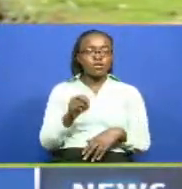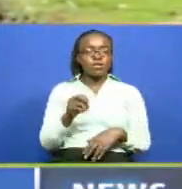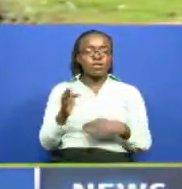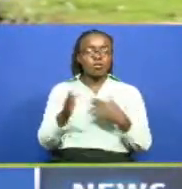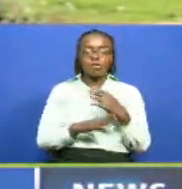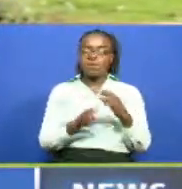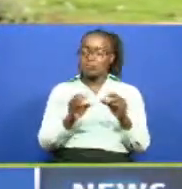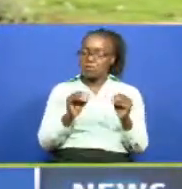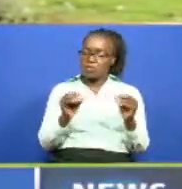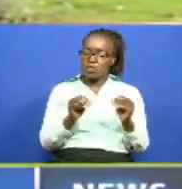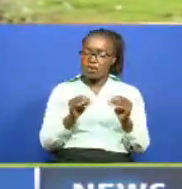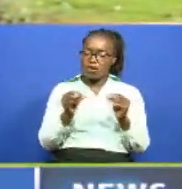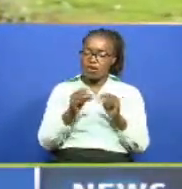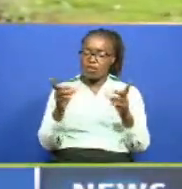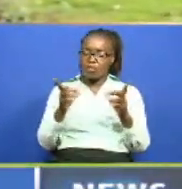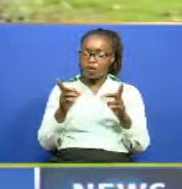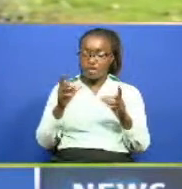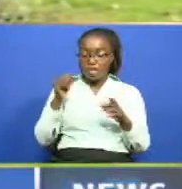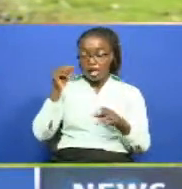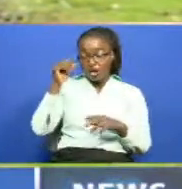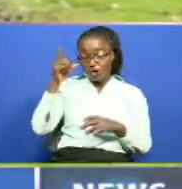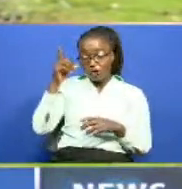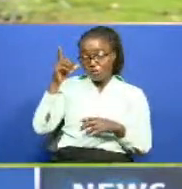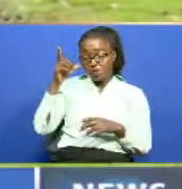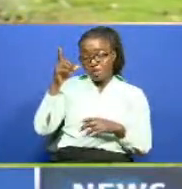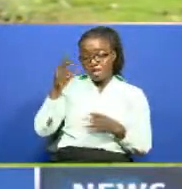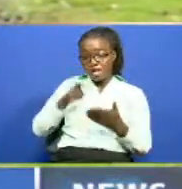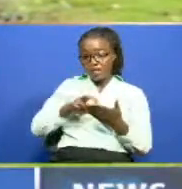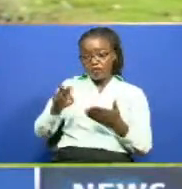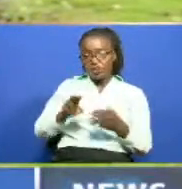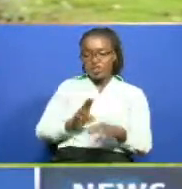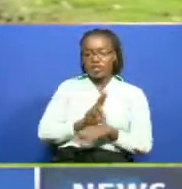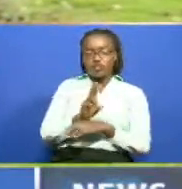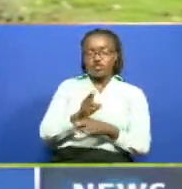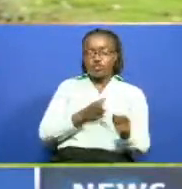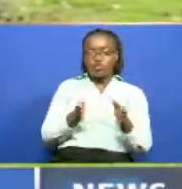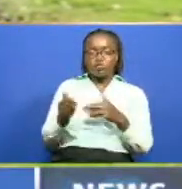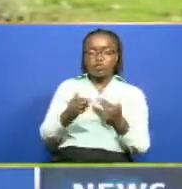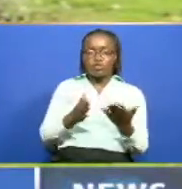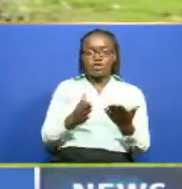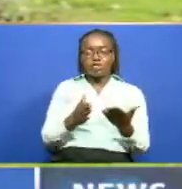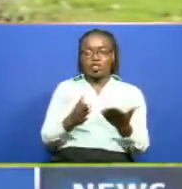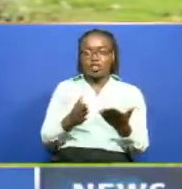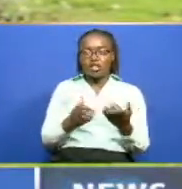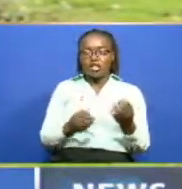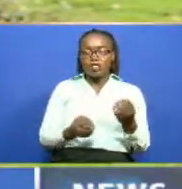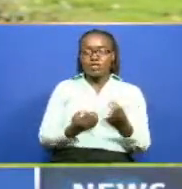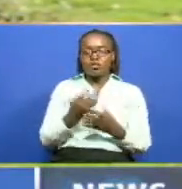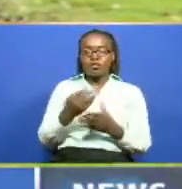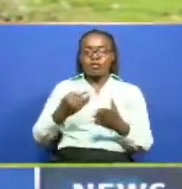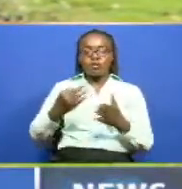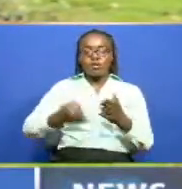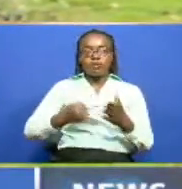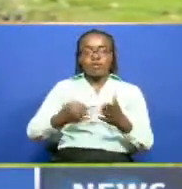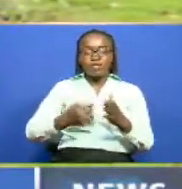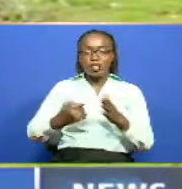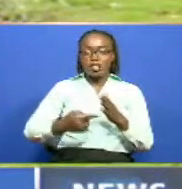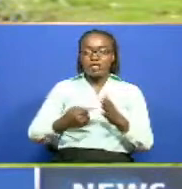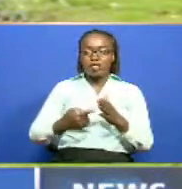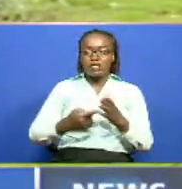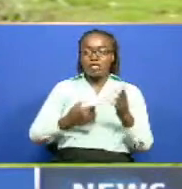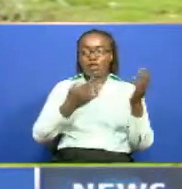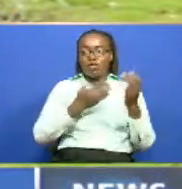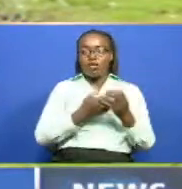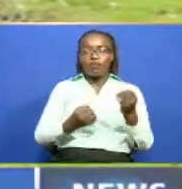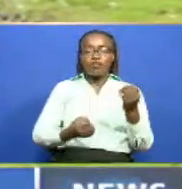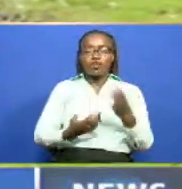all. It opened our eyes to ensure that we take advantage of the opportunities that there are in growing the manufacturing industry. There is hope for the